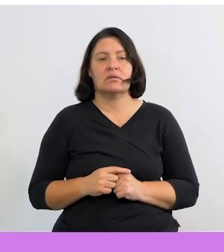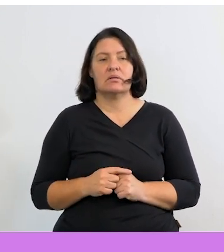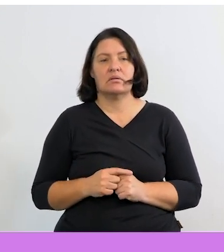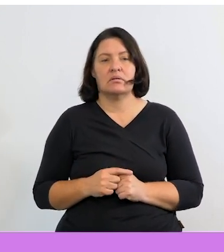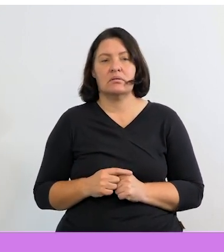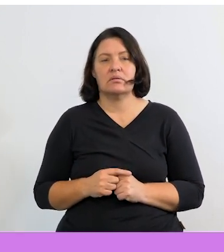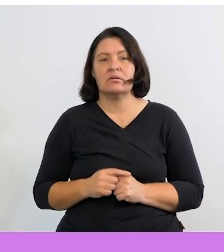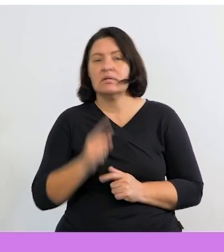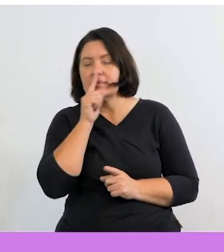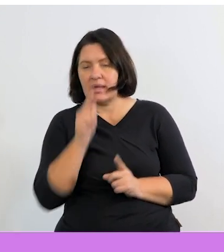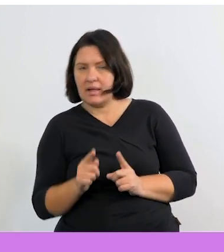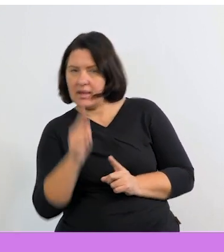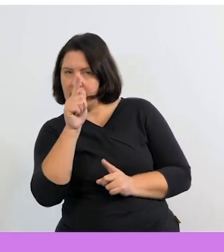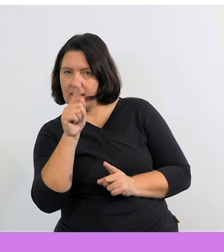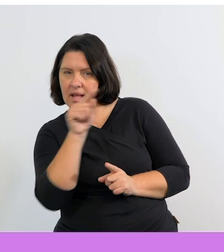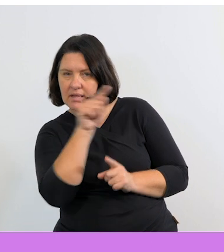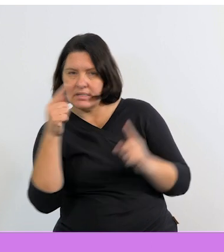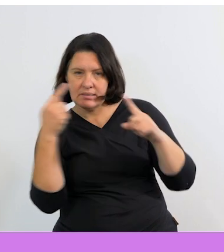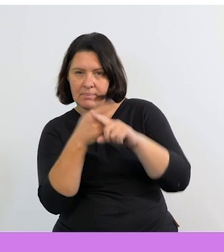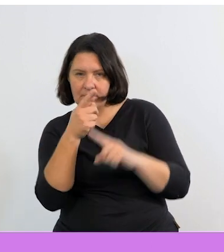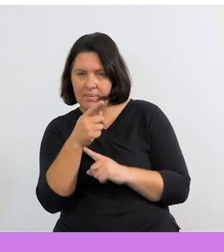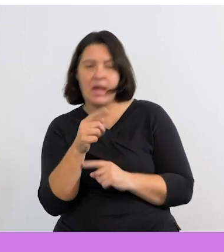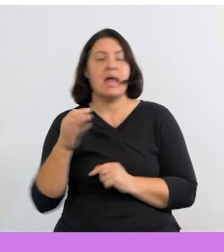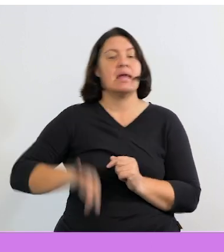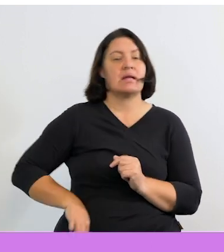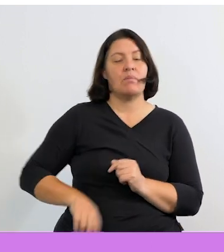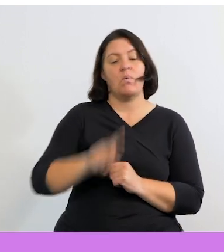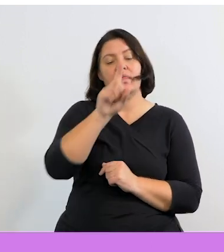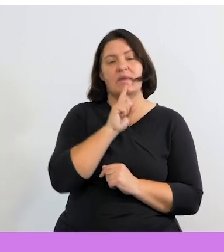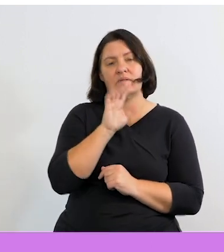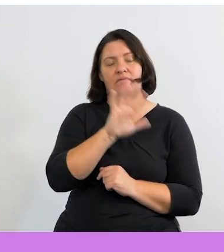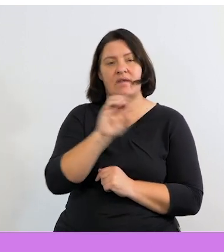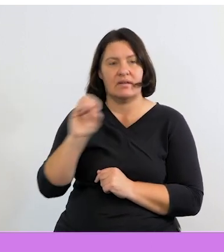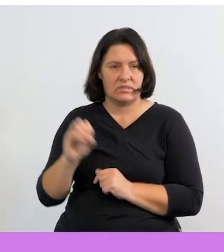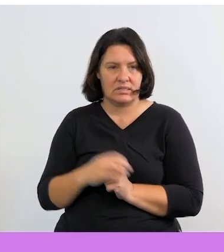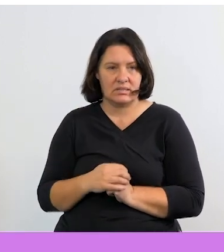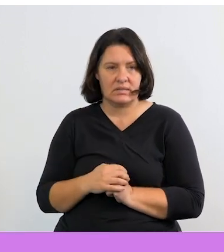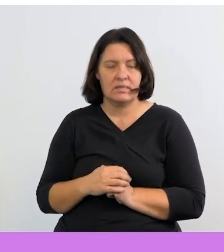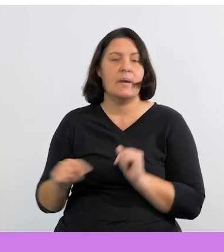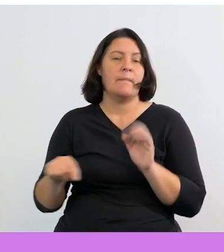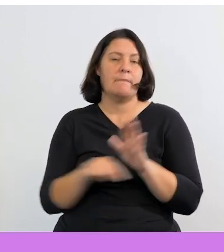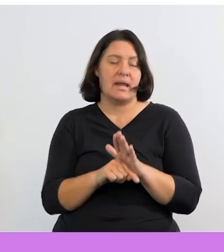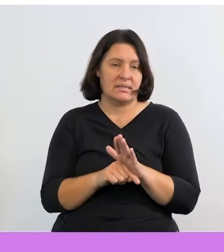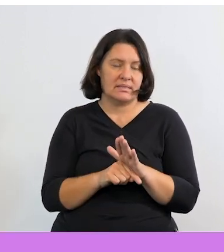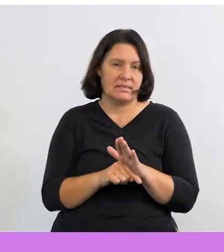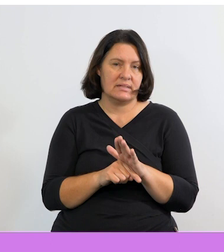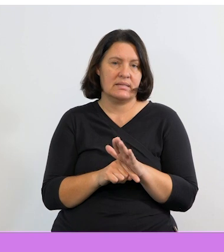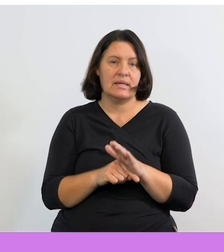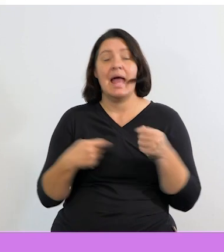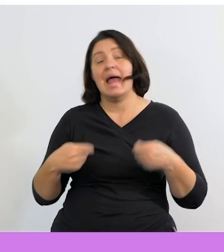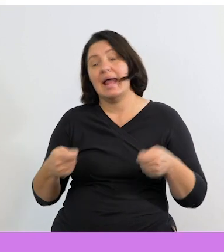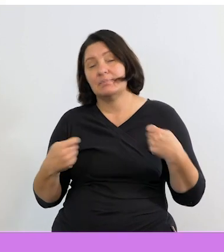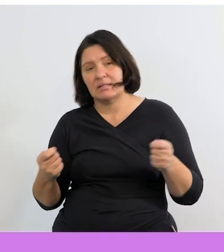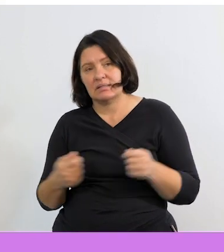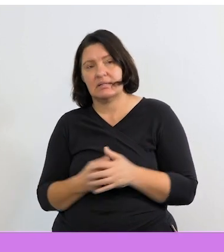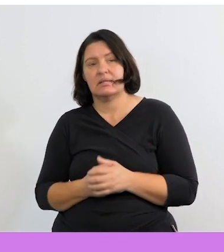in this case will be, so I go, see that's where they intersect. Income will be 1,500 rand minus what is